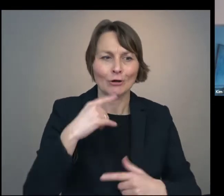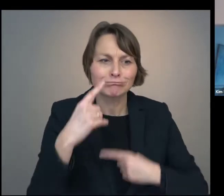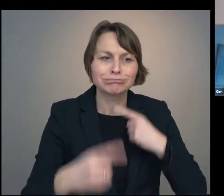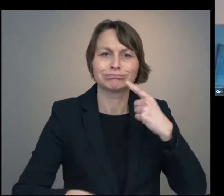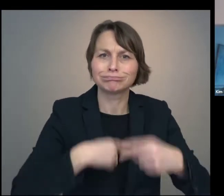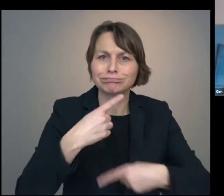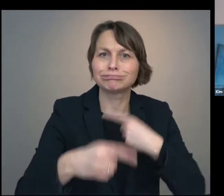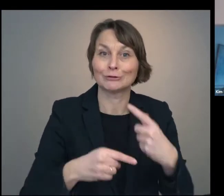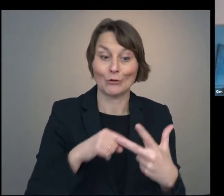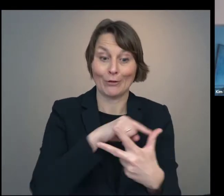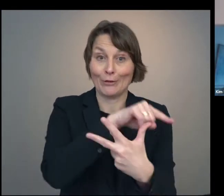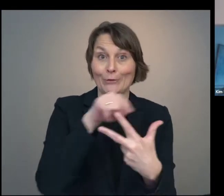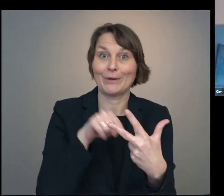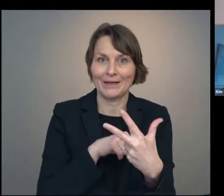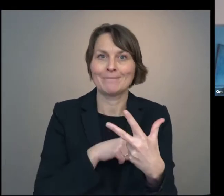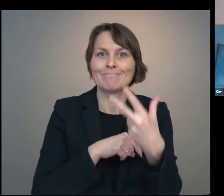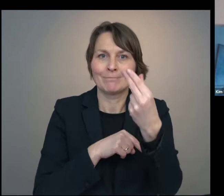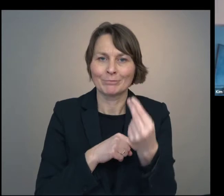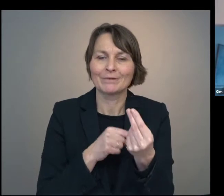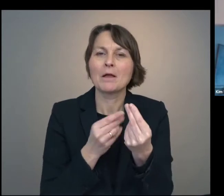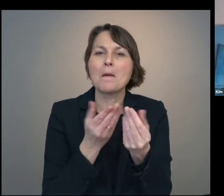balance.